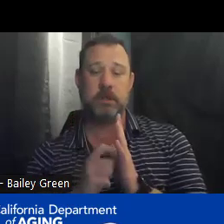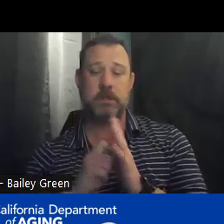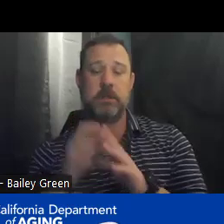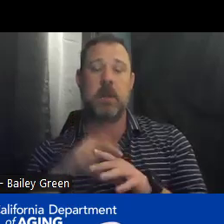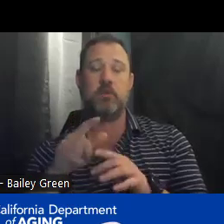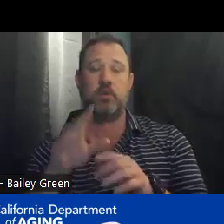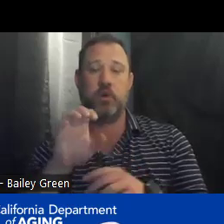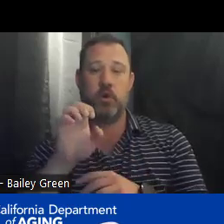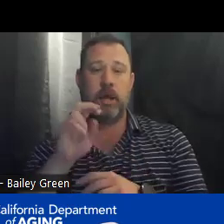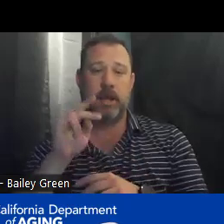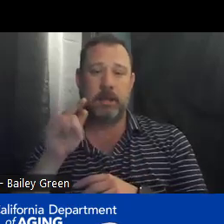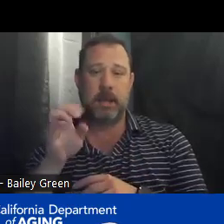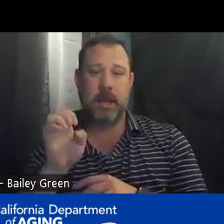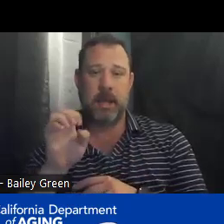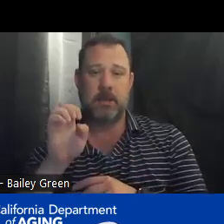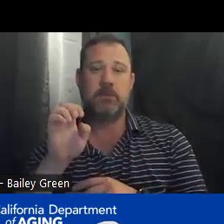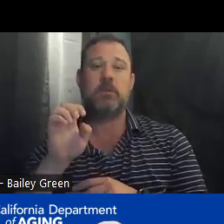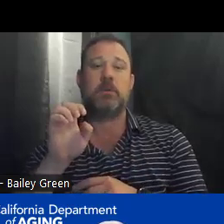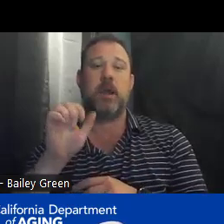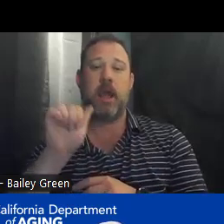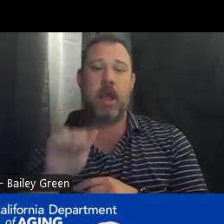box at engage, E-N-G-A-G-E,